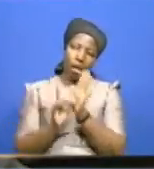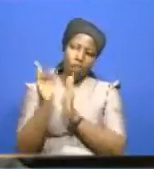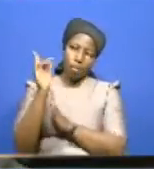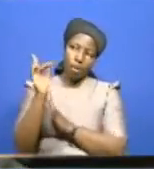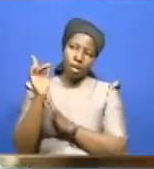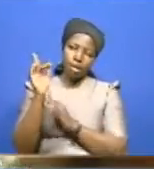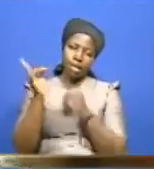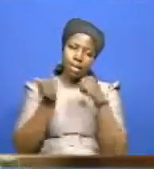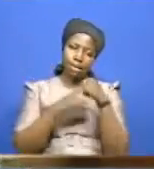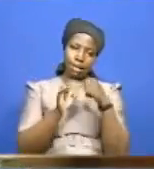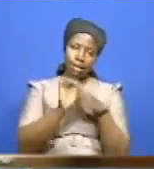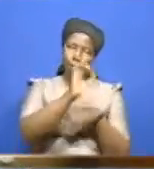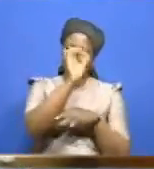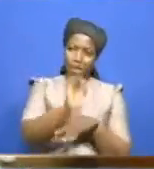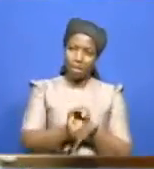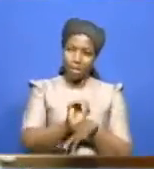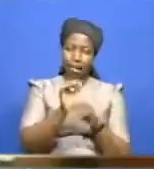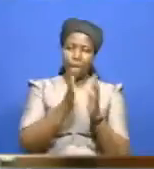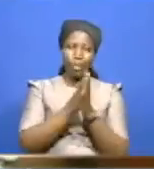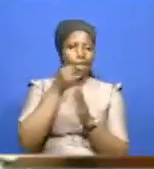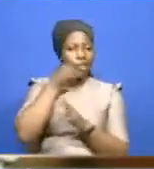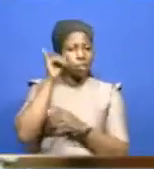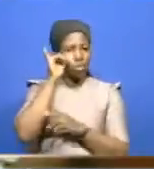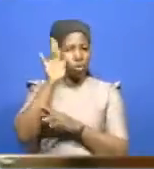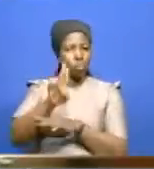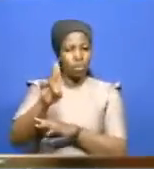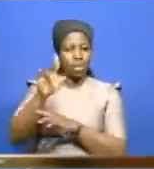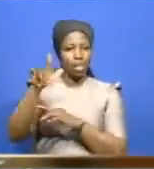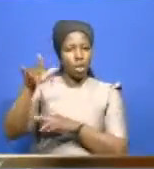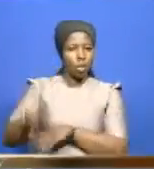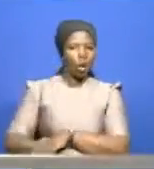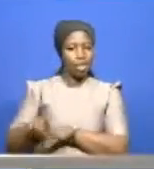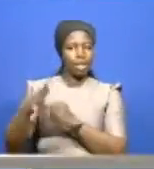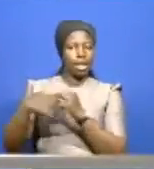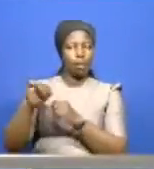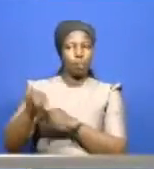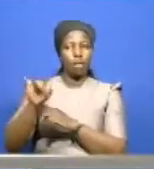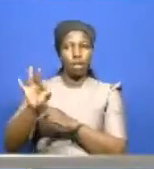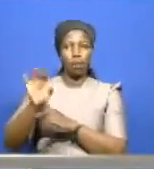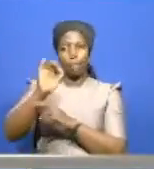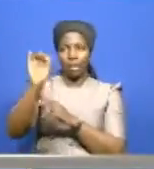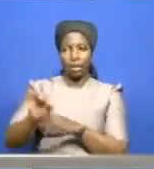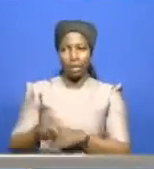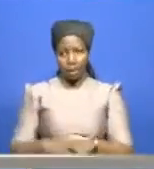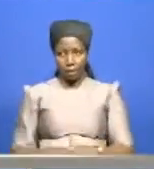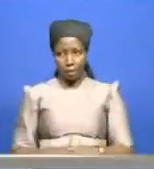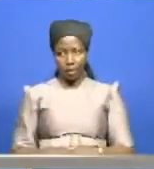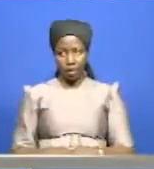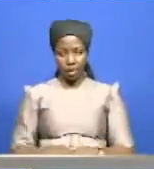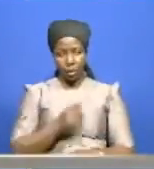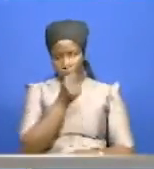at 60%, with Isiolo spending the least at 9.3%.